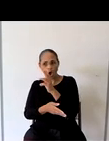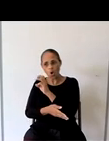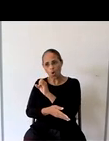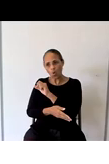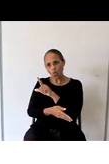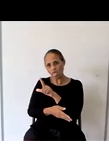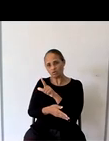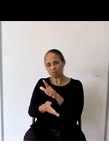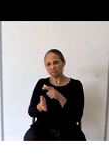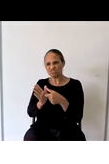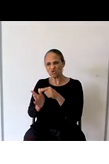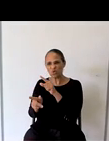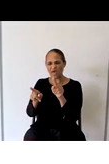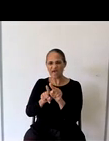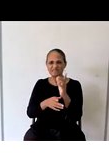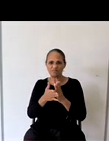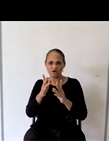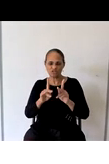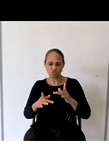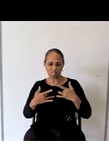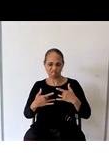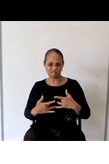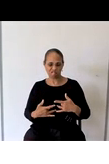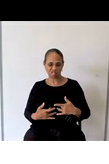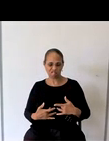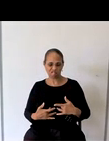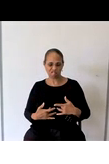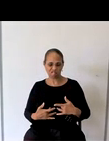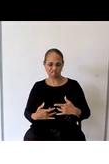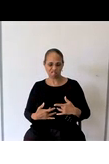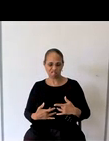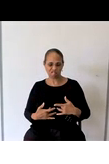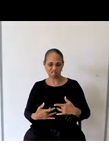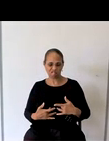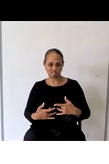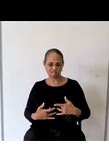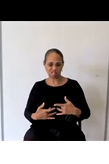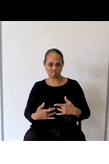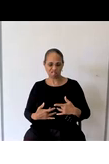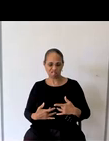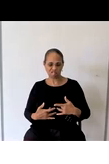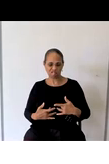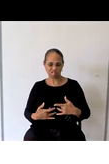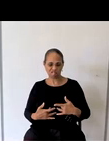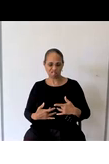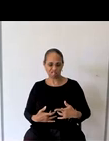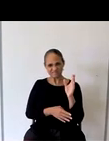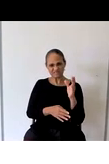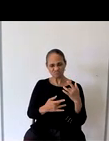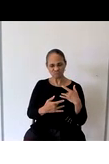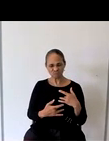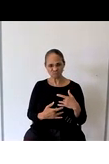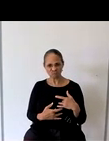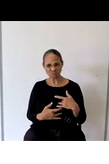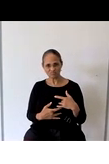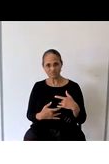someone who is very depressed all the time and who sees nothing good in the world anymore now